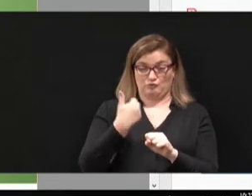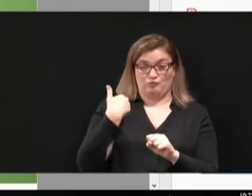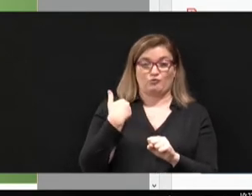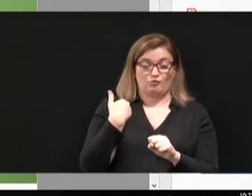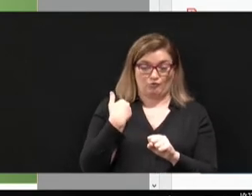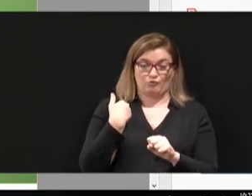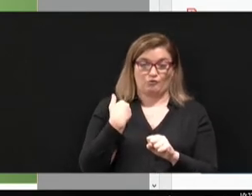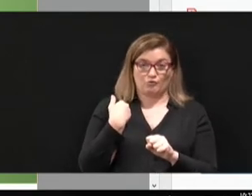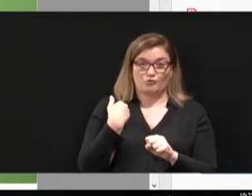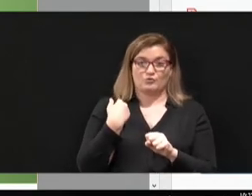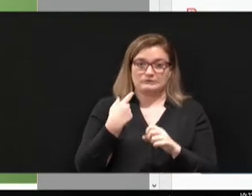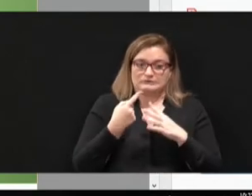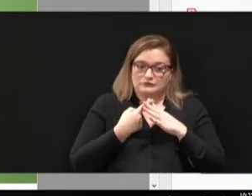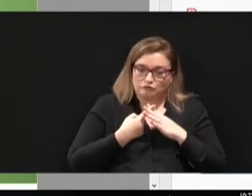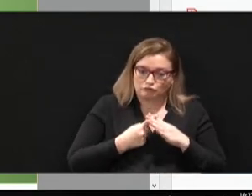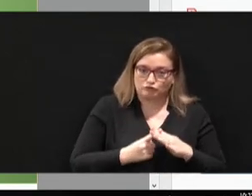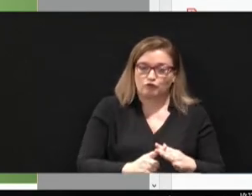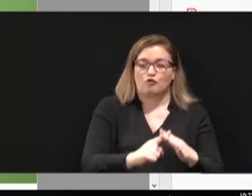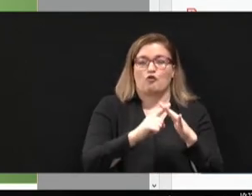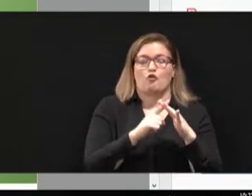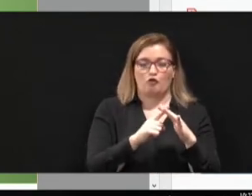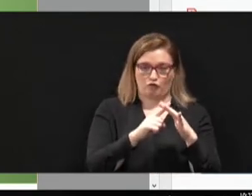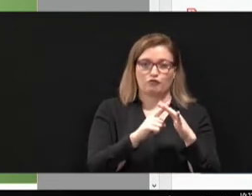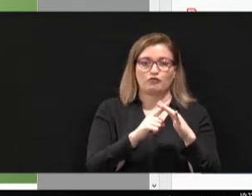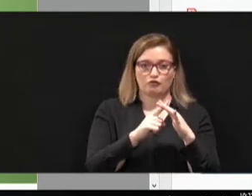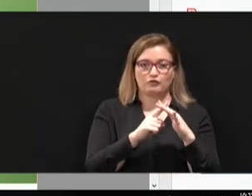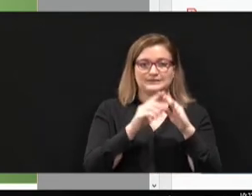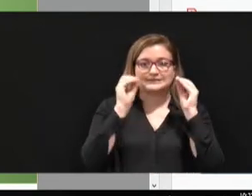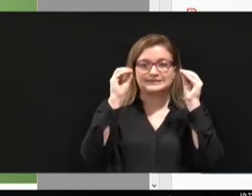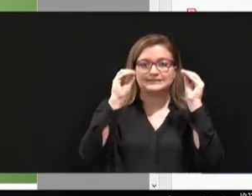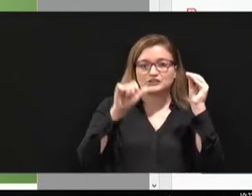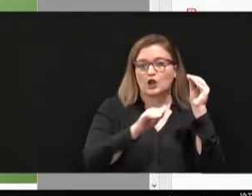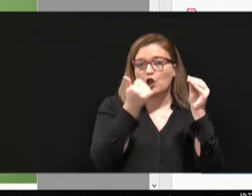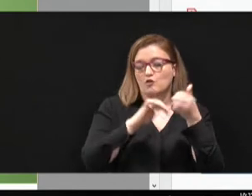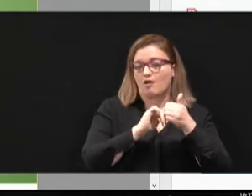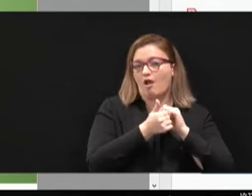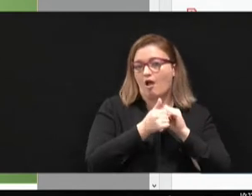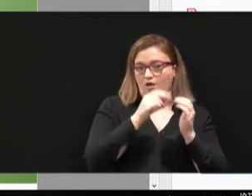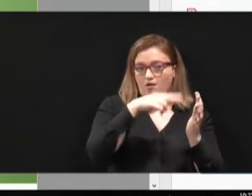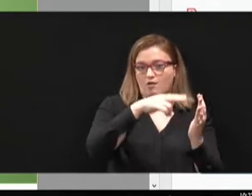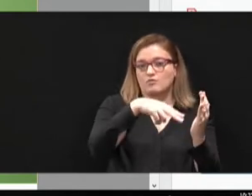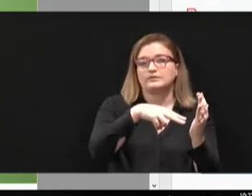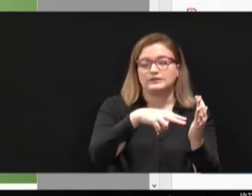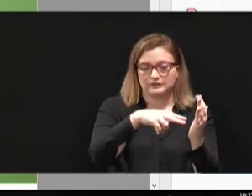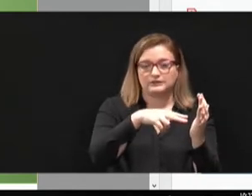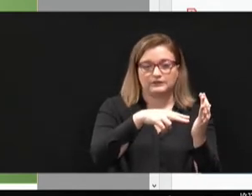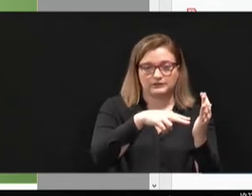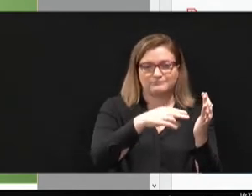really worked on, you know, teaching everyone how to read. We've had a written language for about